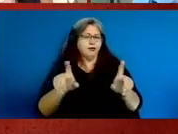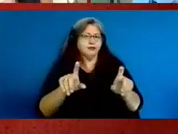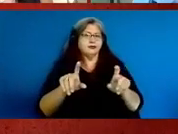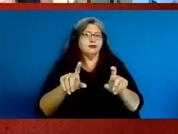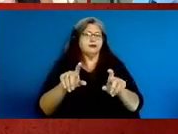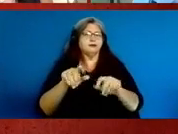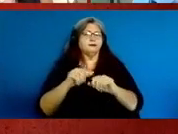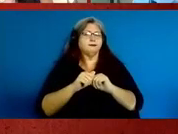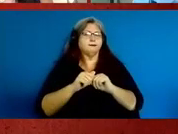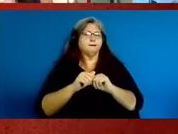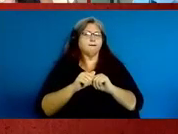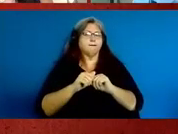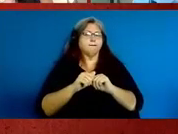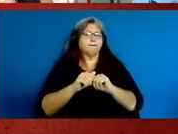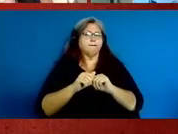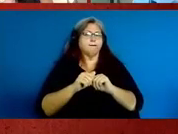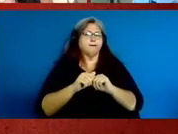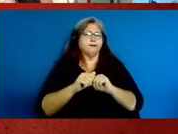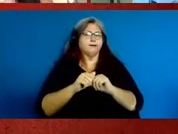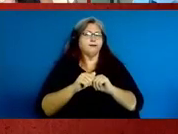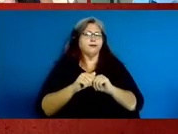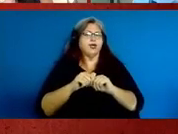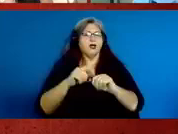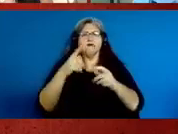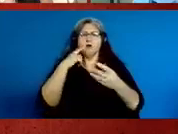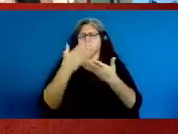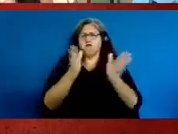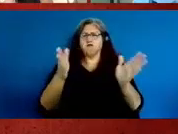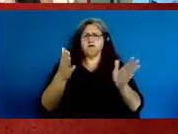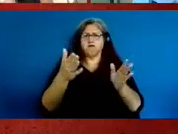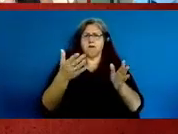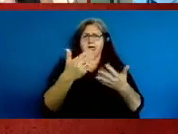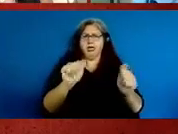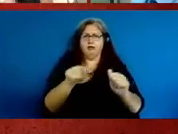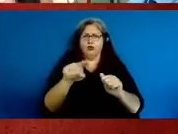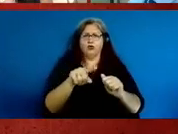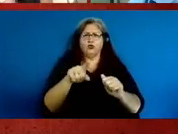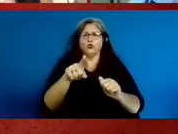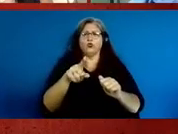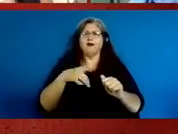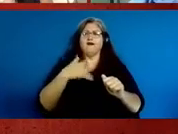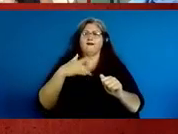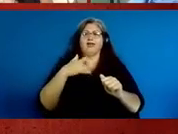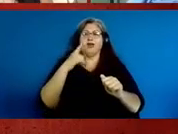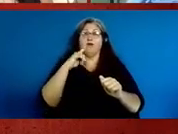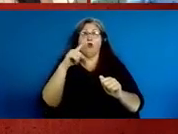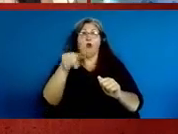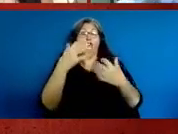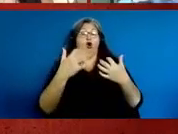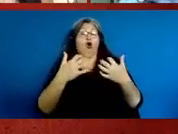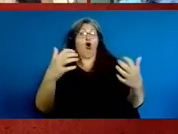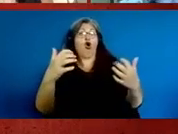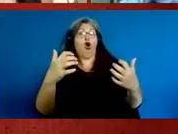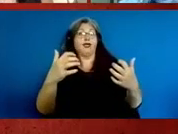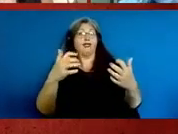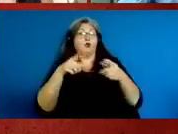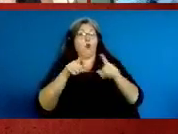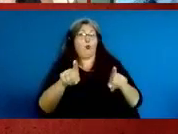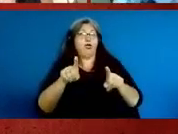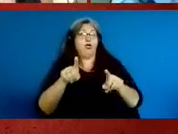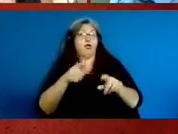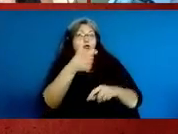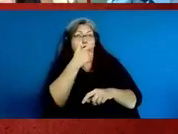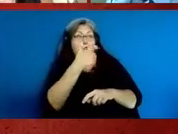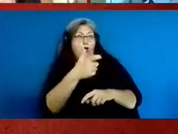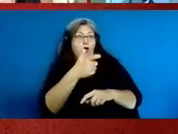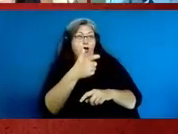what this is for everyone. What are you most excited for audiences to experience